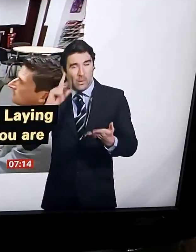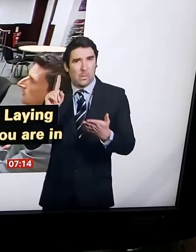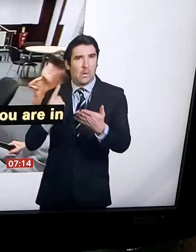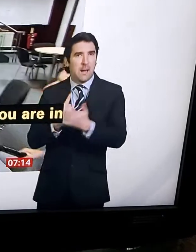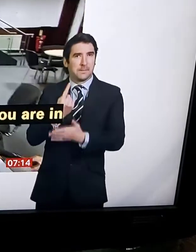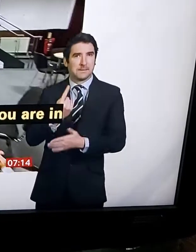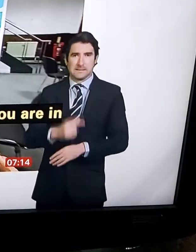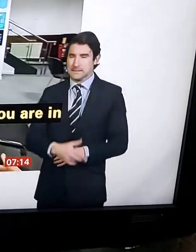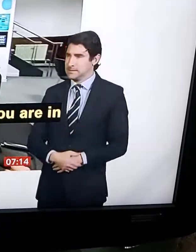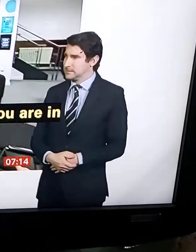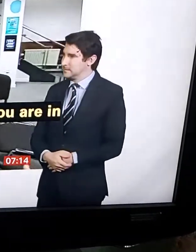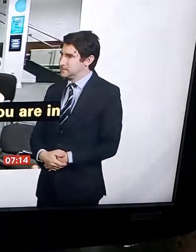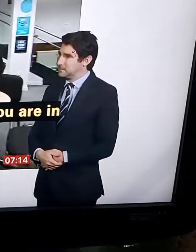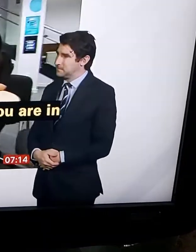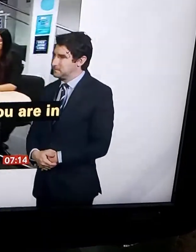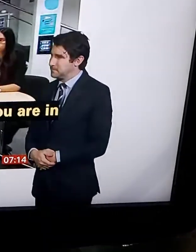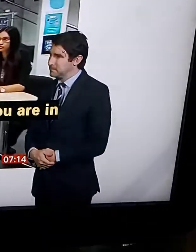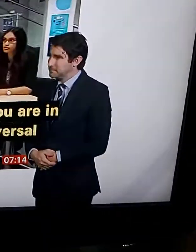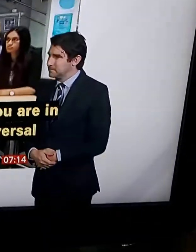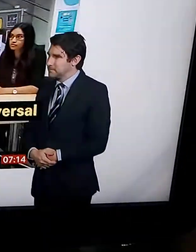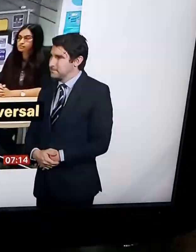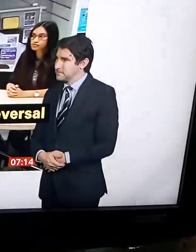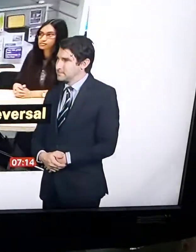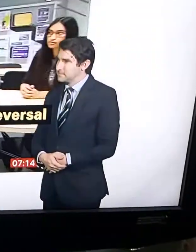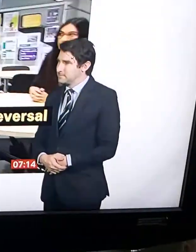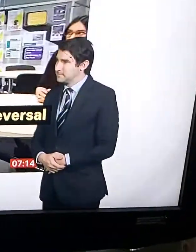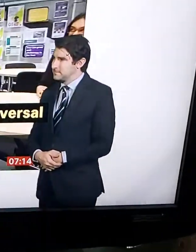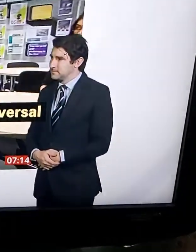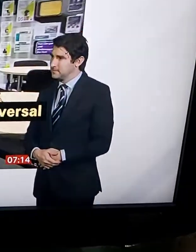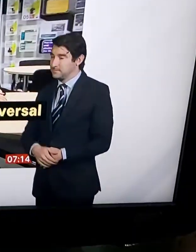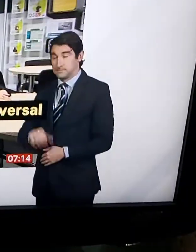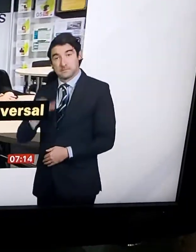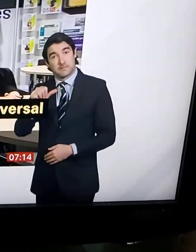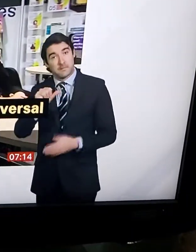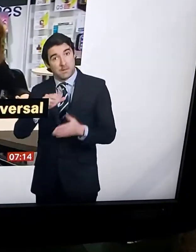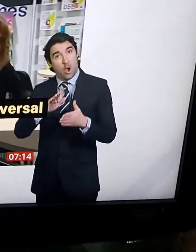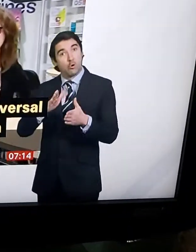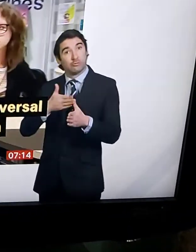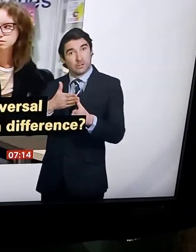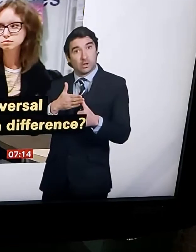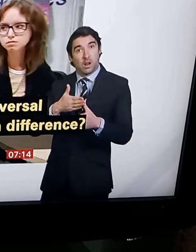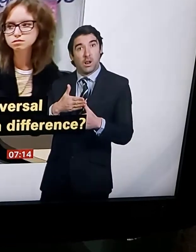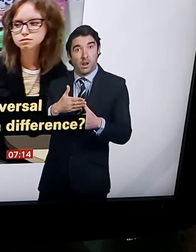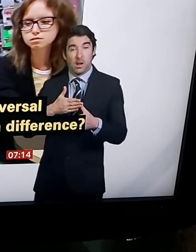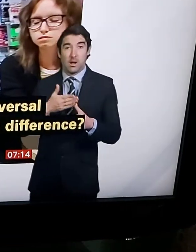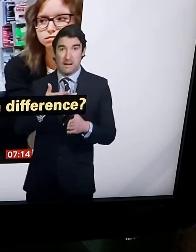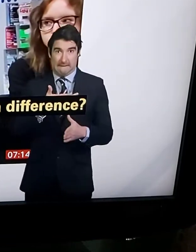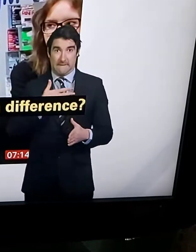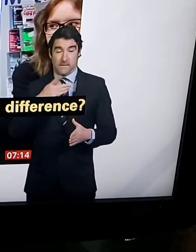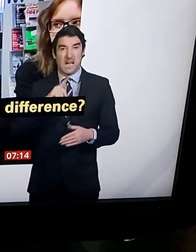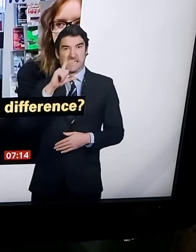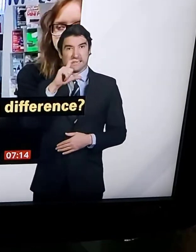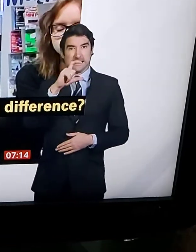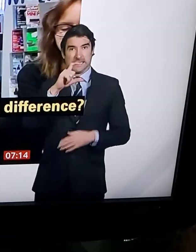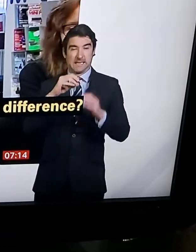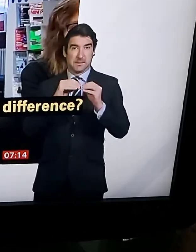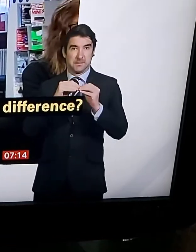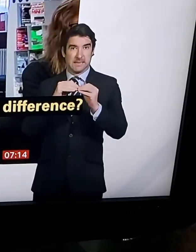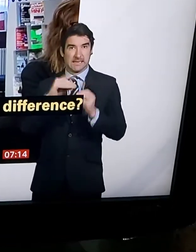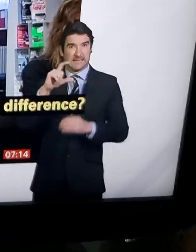Aqsa? In a sense it does, because originally they gave me a CBC, which